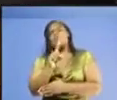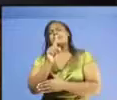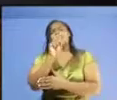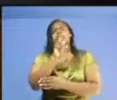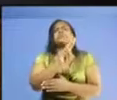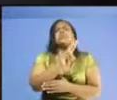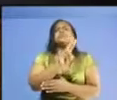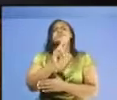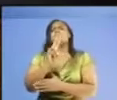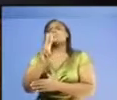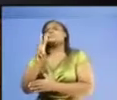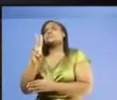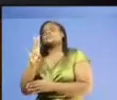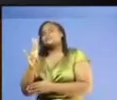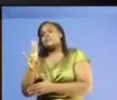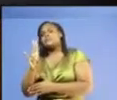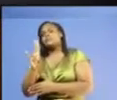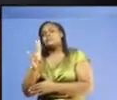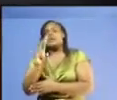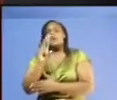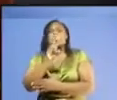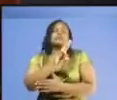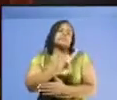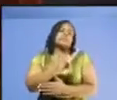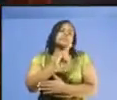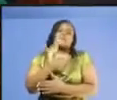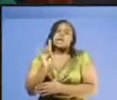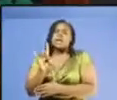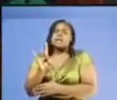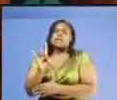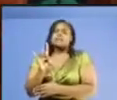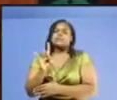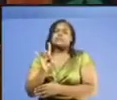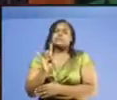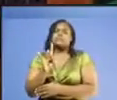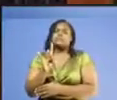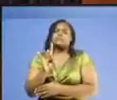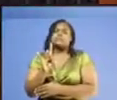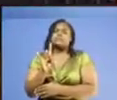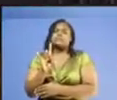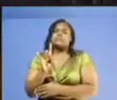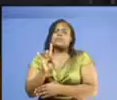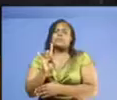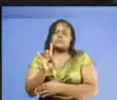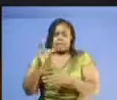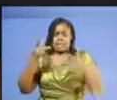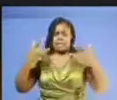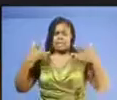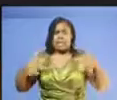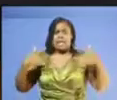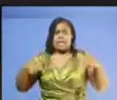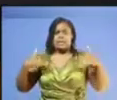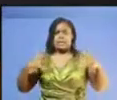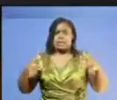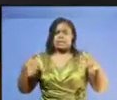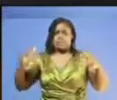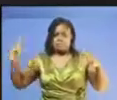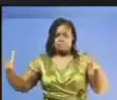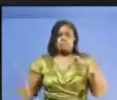the Lord gave. Now hold, hush your fuss. He said, naked came